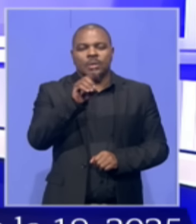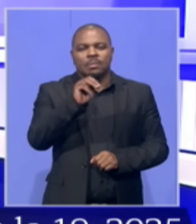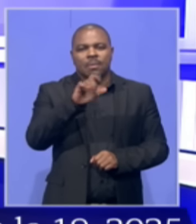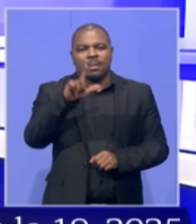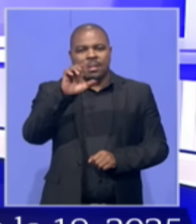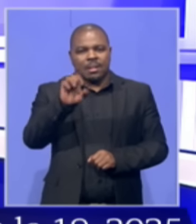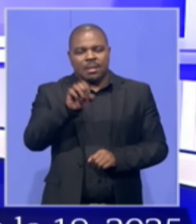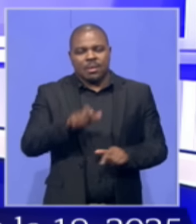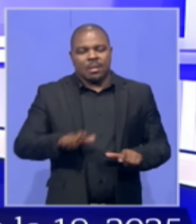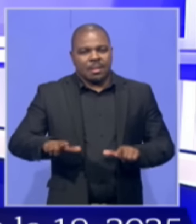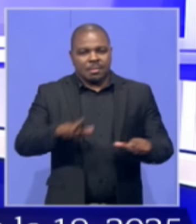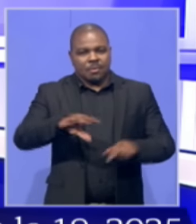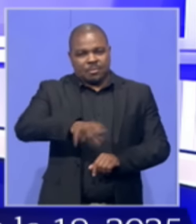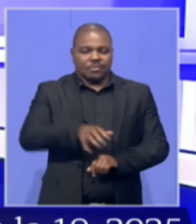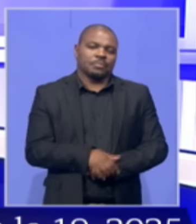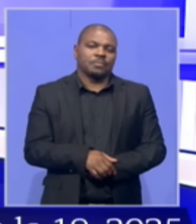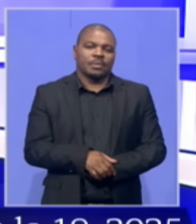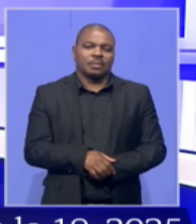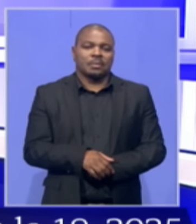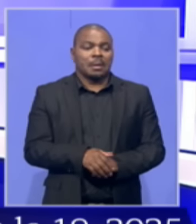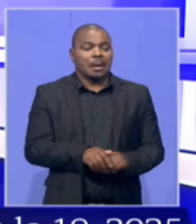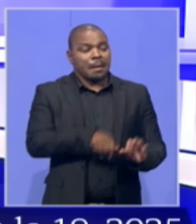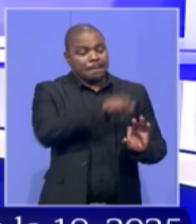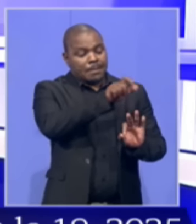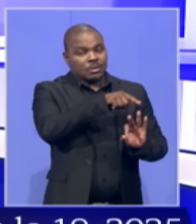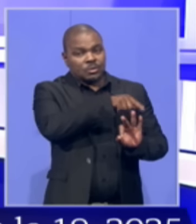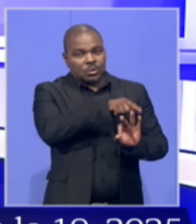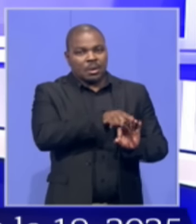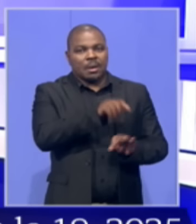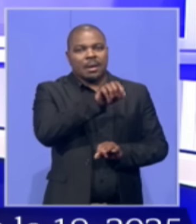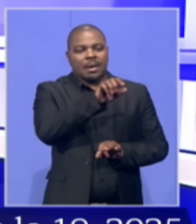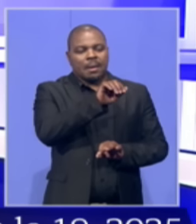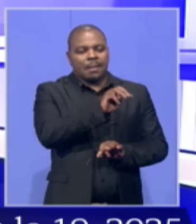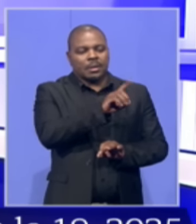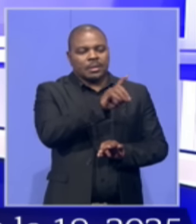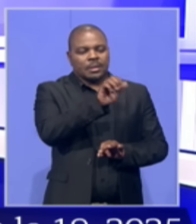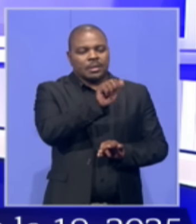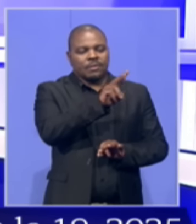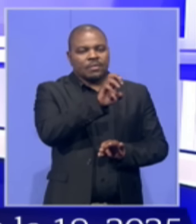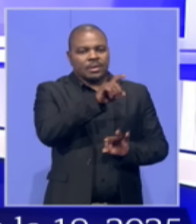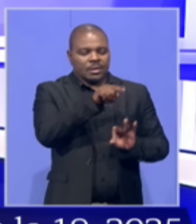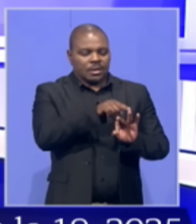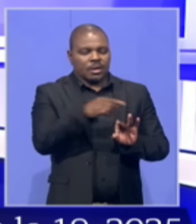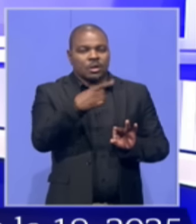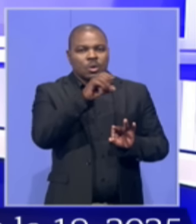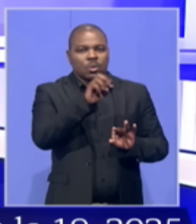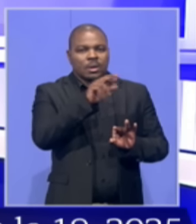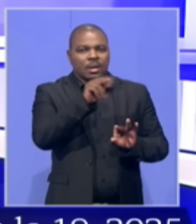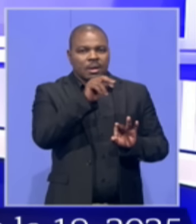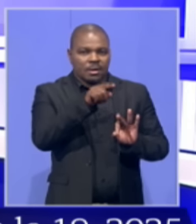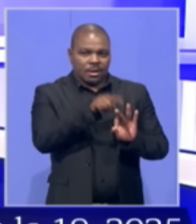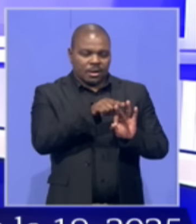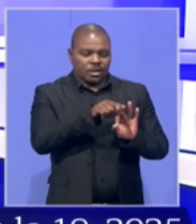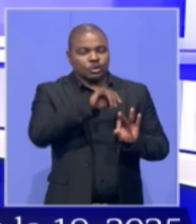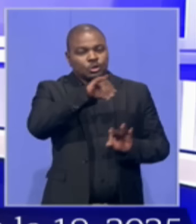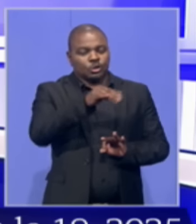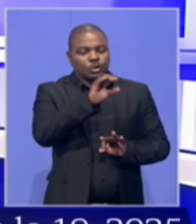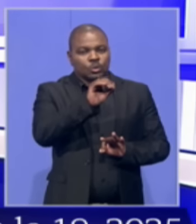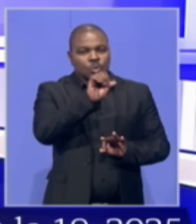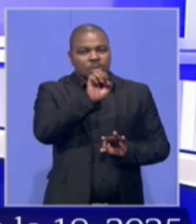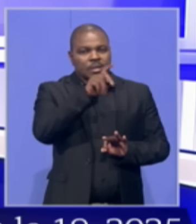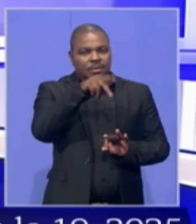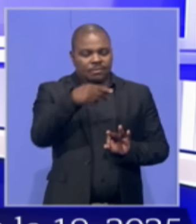porofenseng ya Limpopo. Go begwa fa balatofadiwa e bong Emmanuela David Floriana le Ndilinasho Joseph ba ne ba